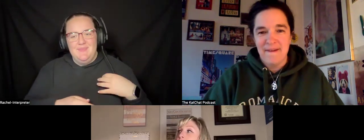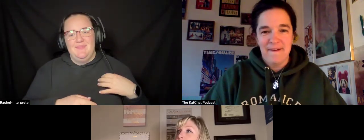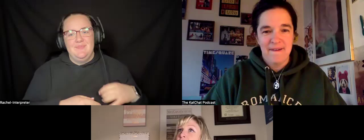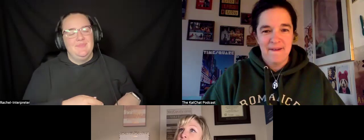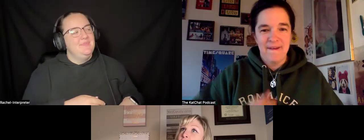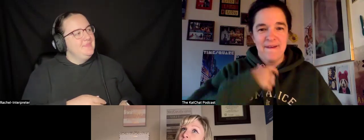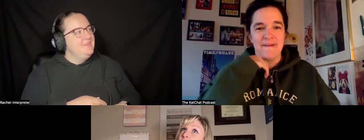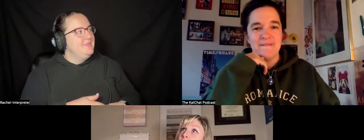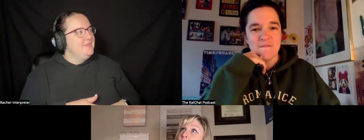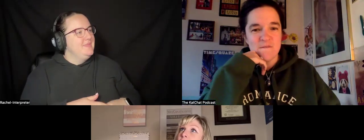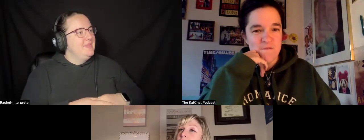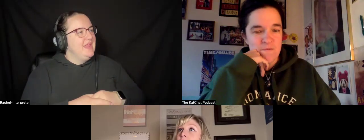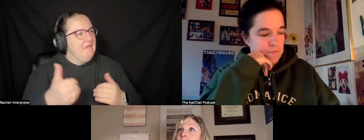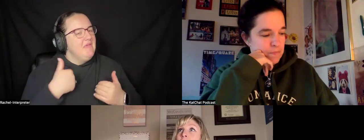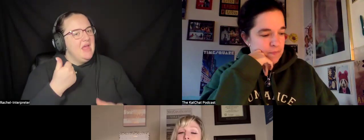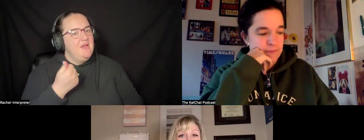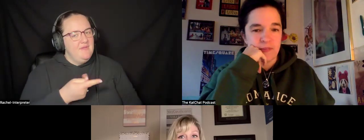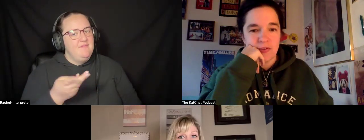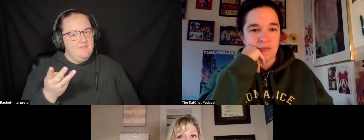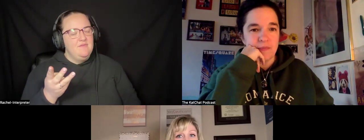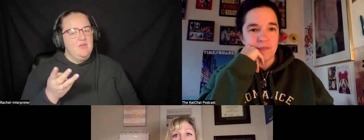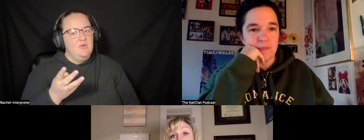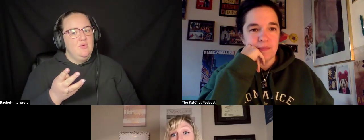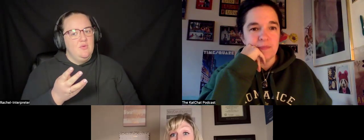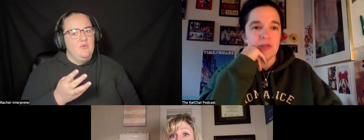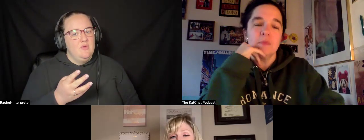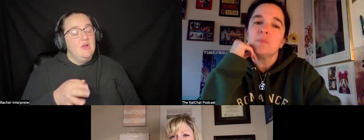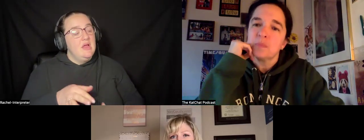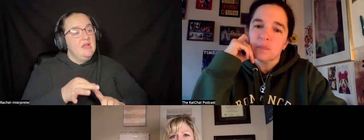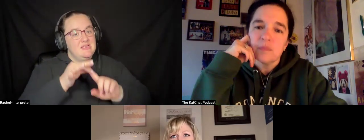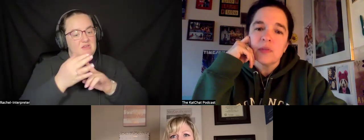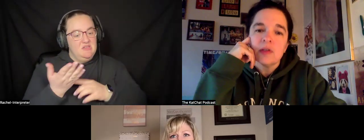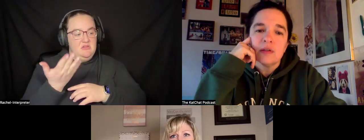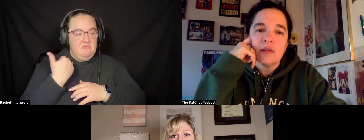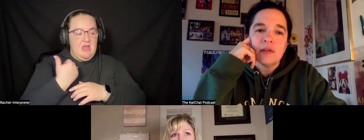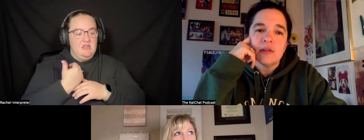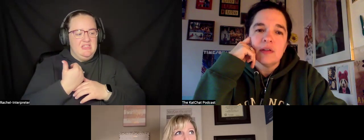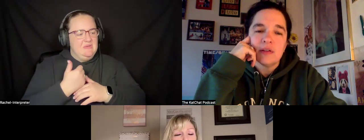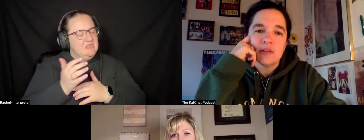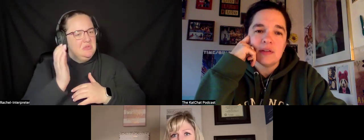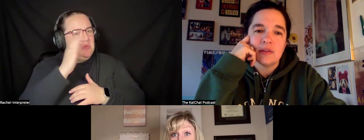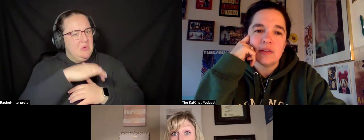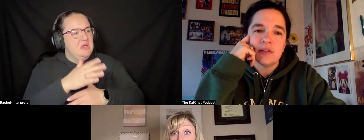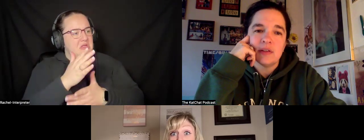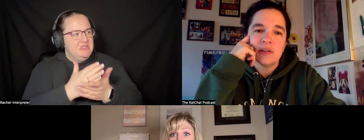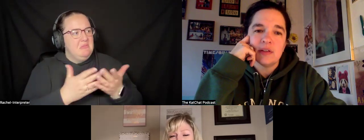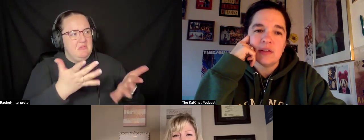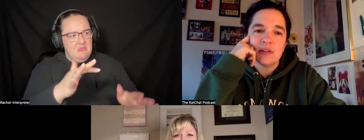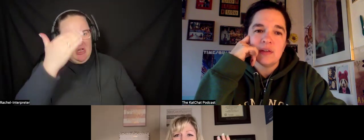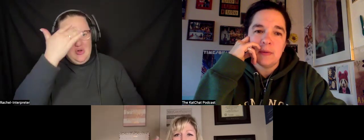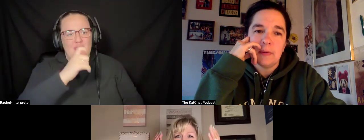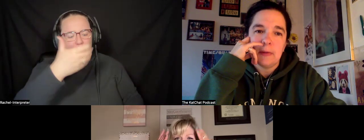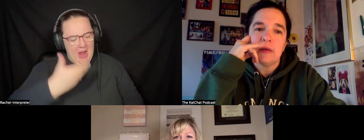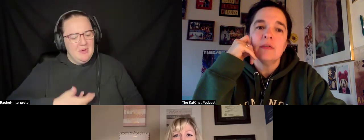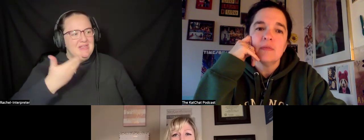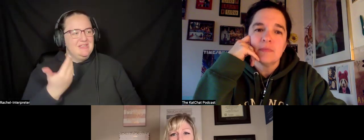I mean, I've had a few where, like, especially this last one, it was kind of strange that like some of them knew who I was, which